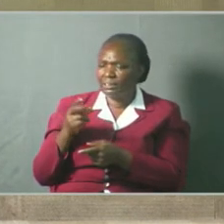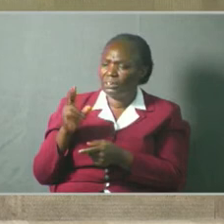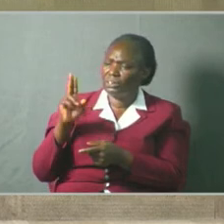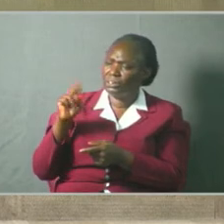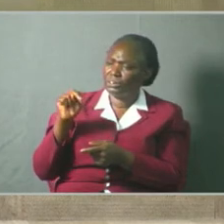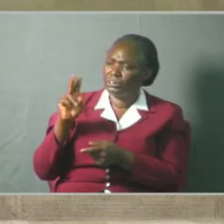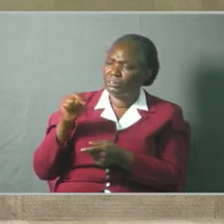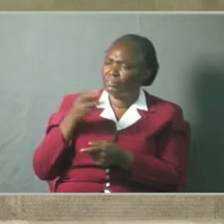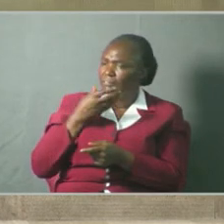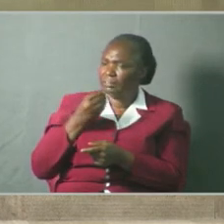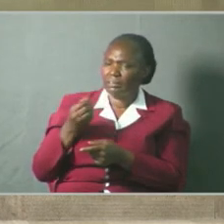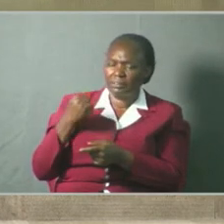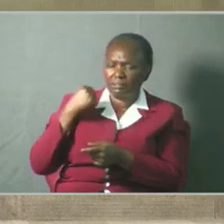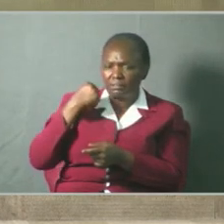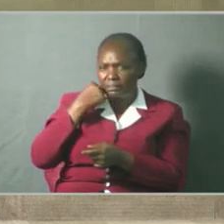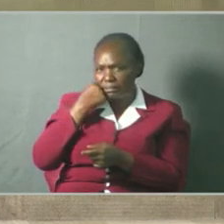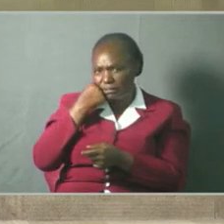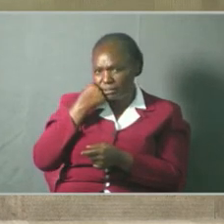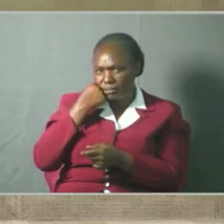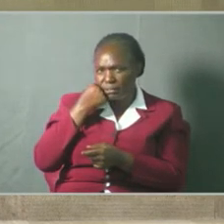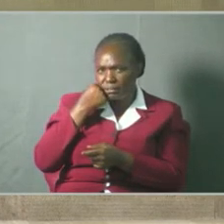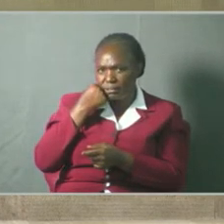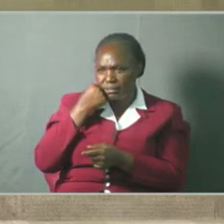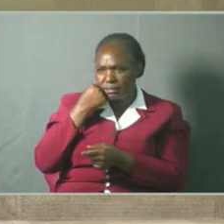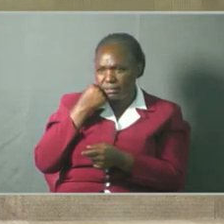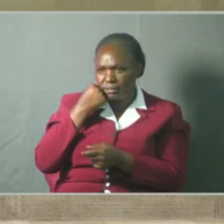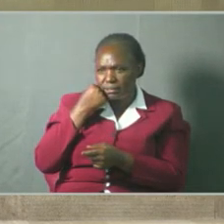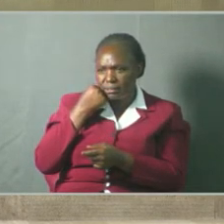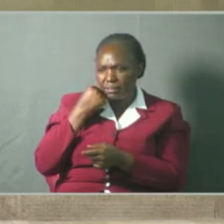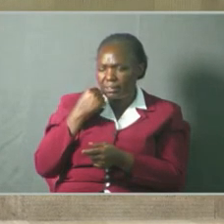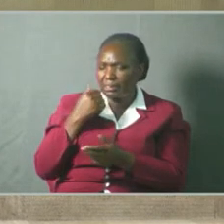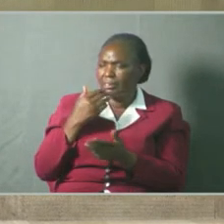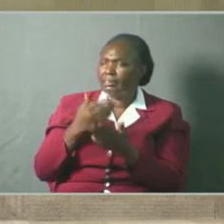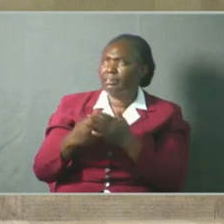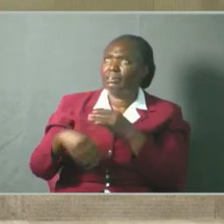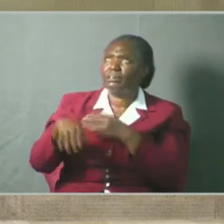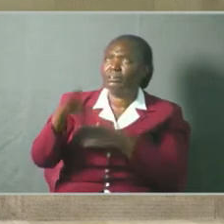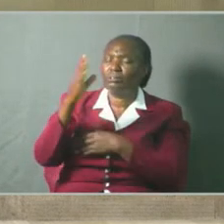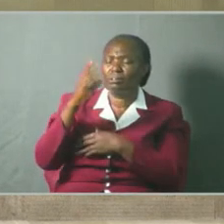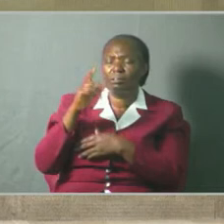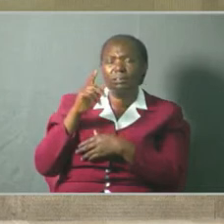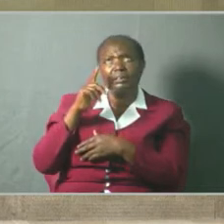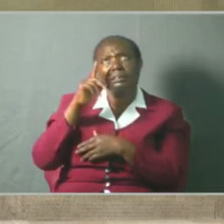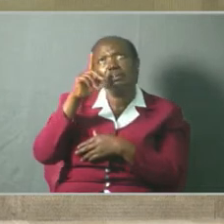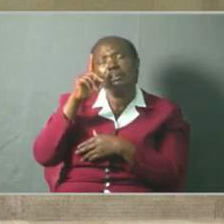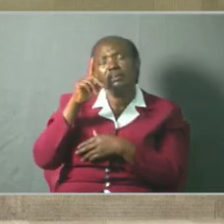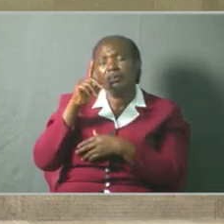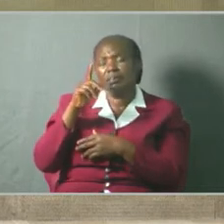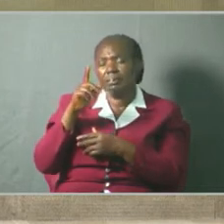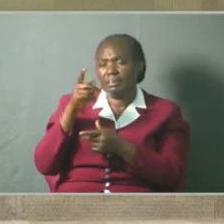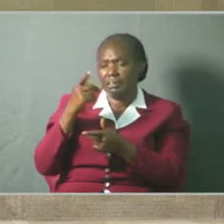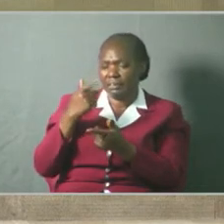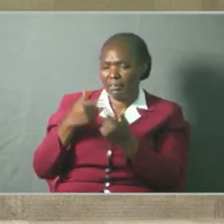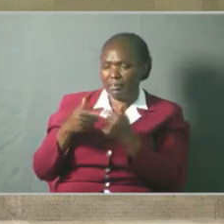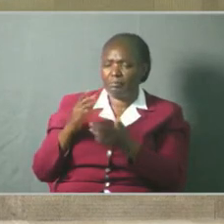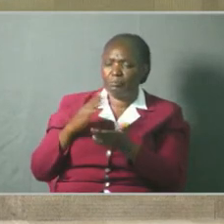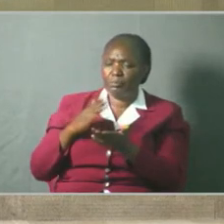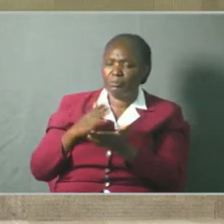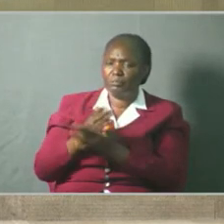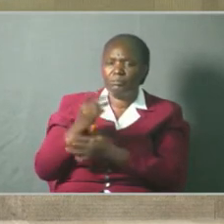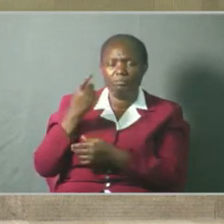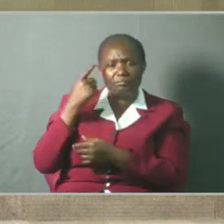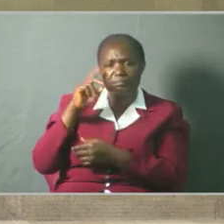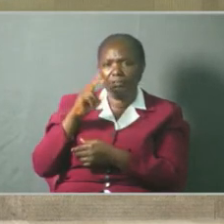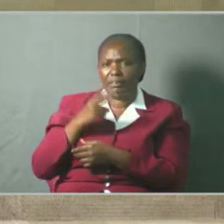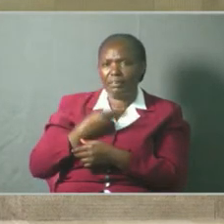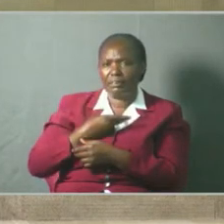ones last week on Friday. And thank God I was no idea what I came to do. And then it was, I was going to travel.